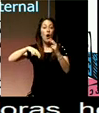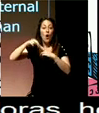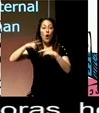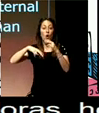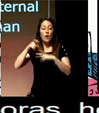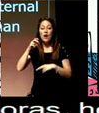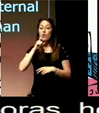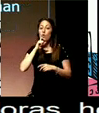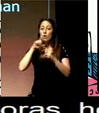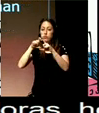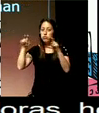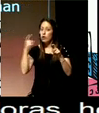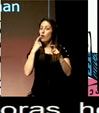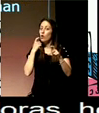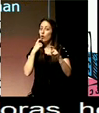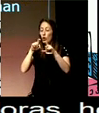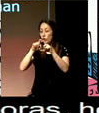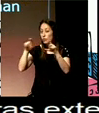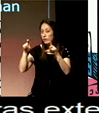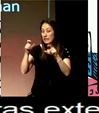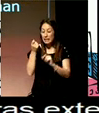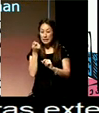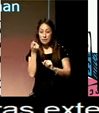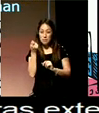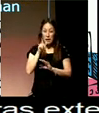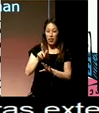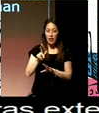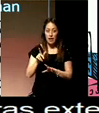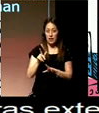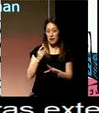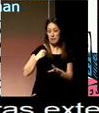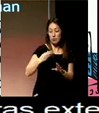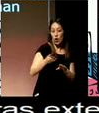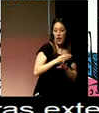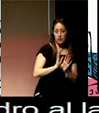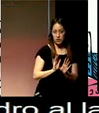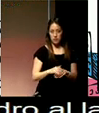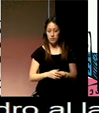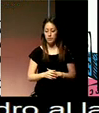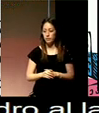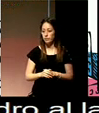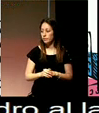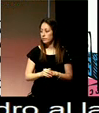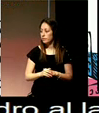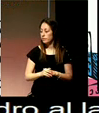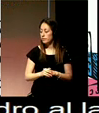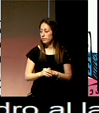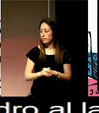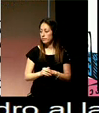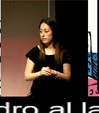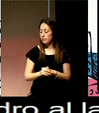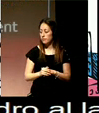It is easy to recognize the modern intervention, also because bricks have a different size from the old